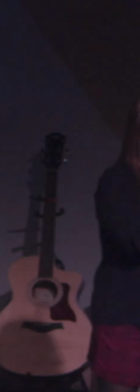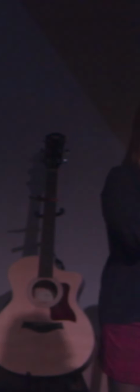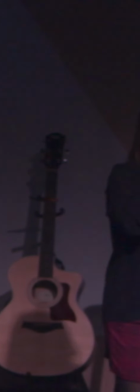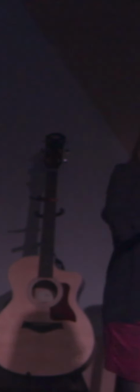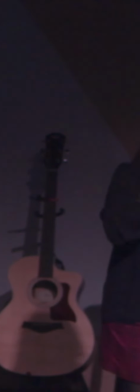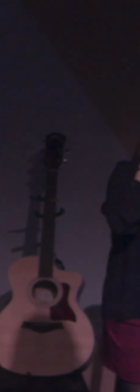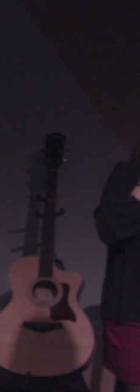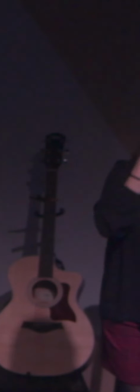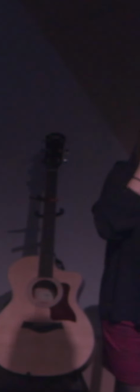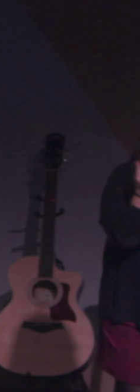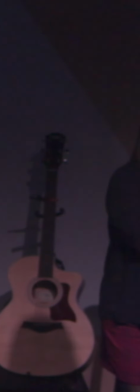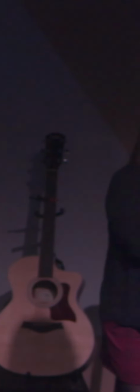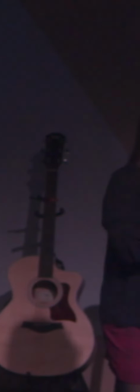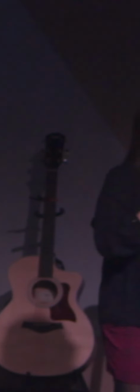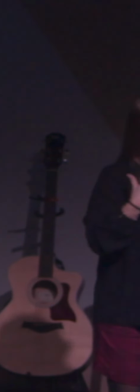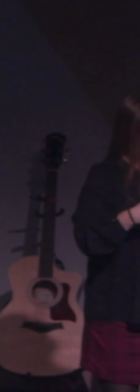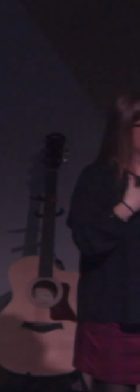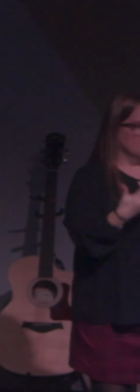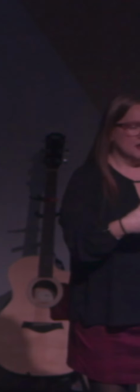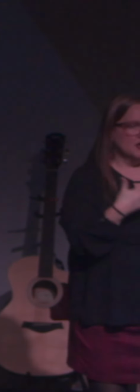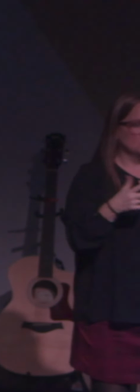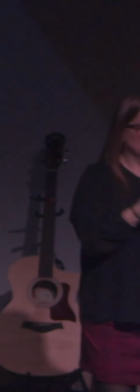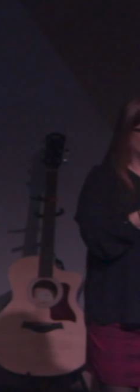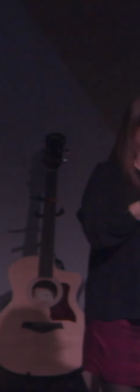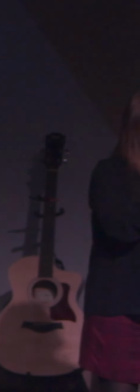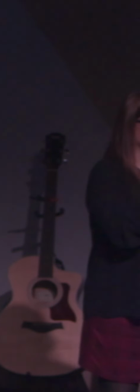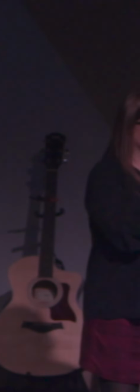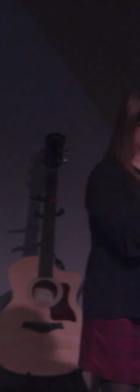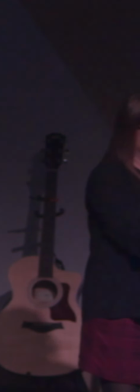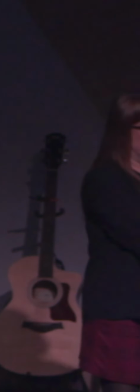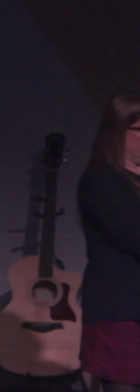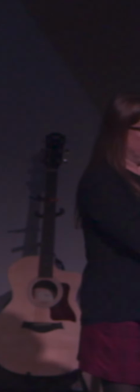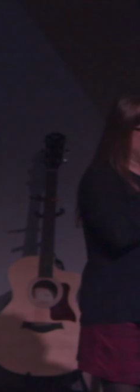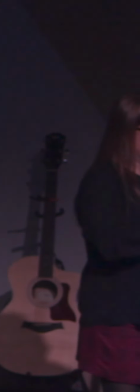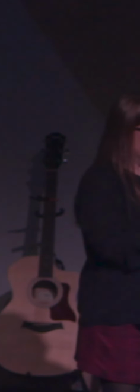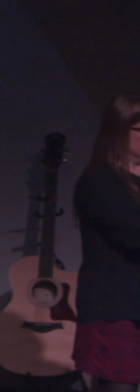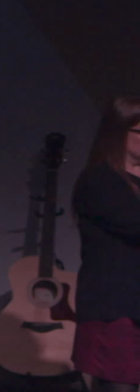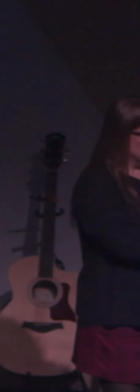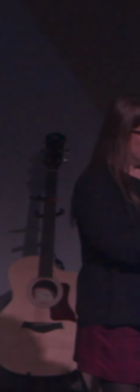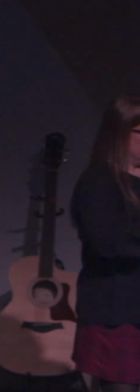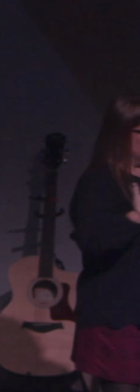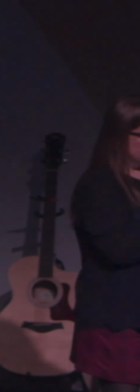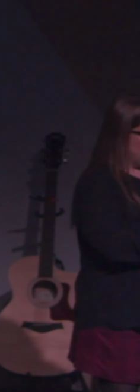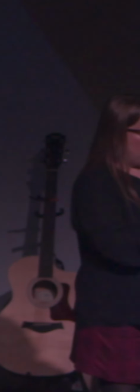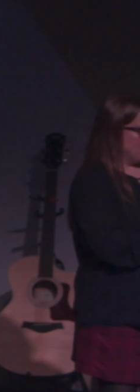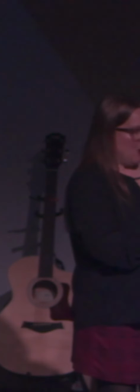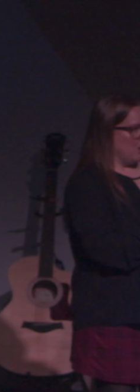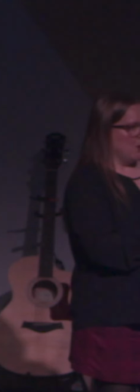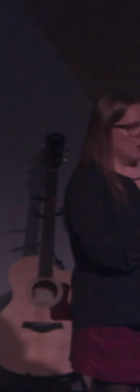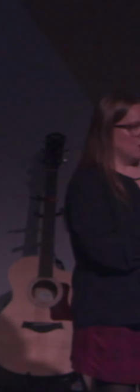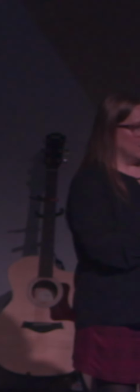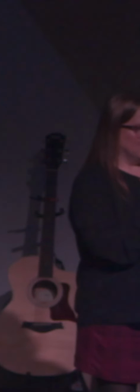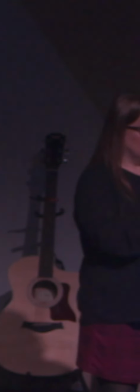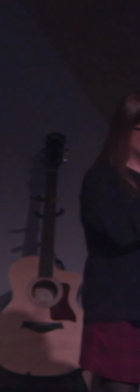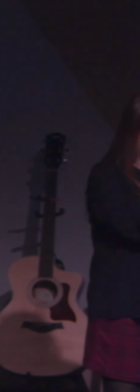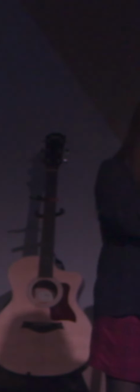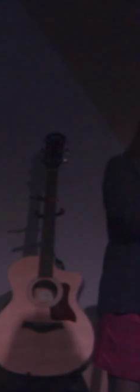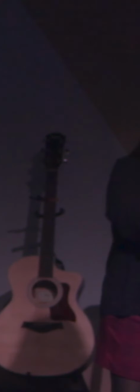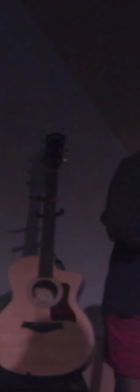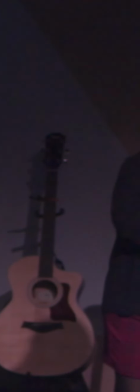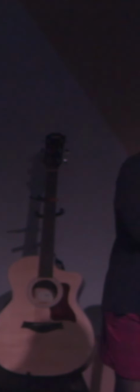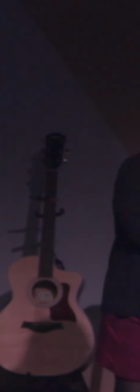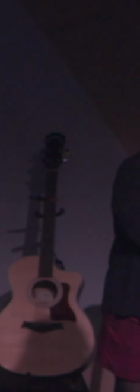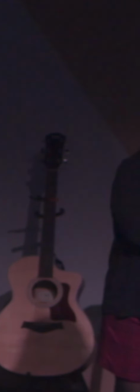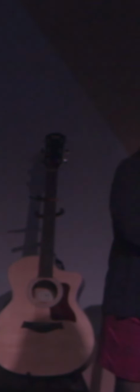go through, to defeat death and sin and the grave and fear and all of these things that we were going to deal with. They laid